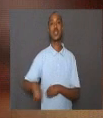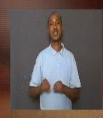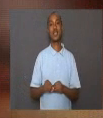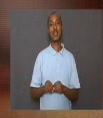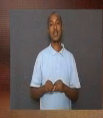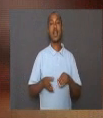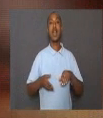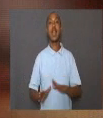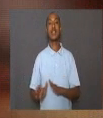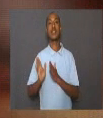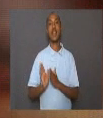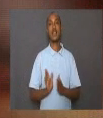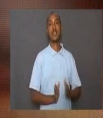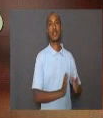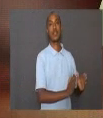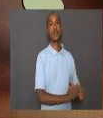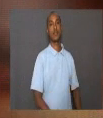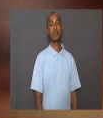Students, let's get ready.